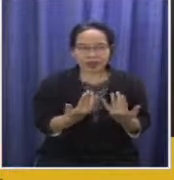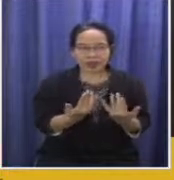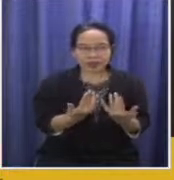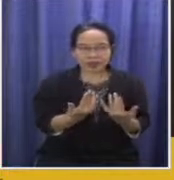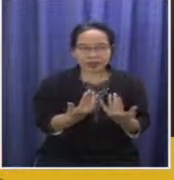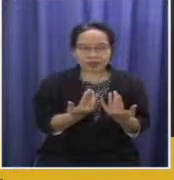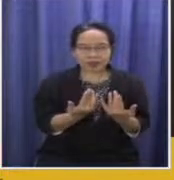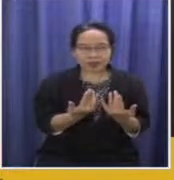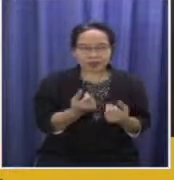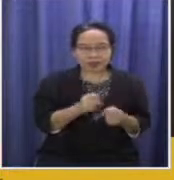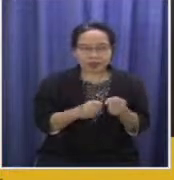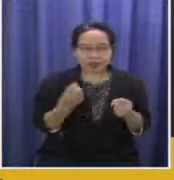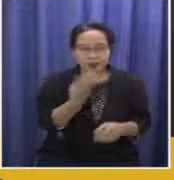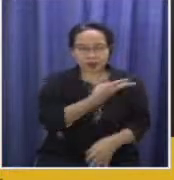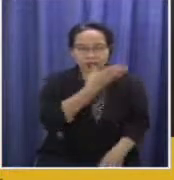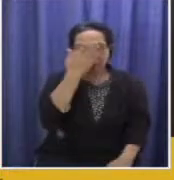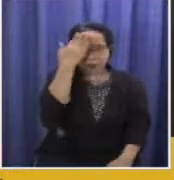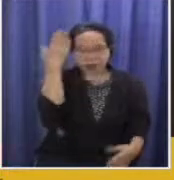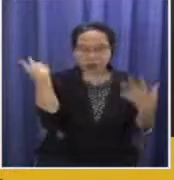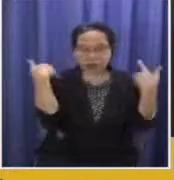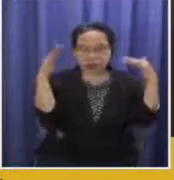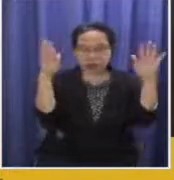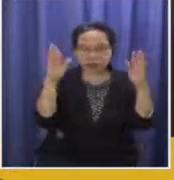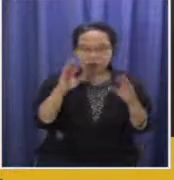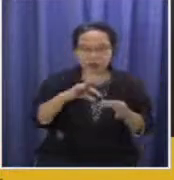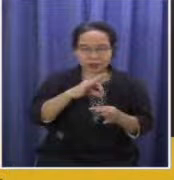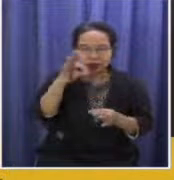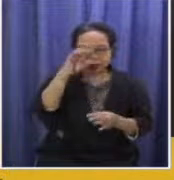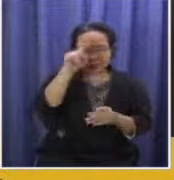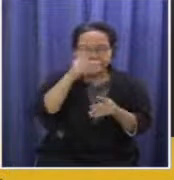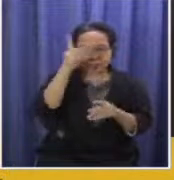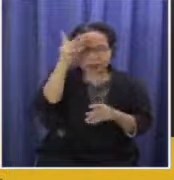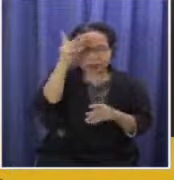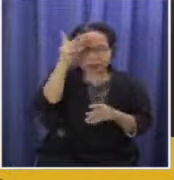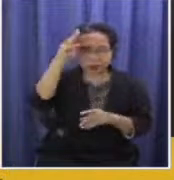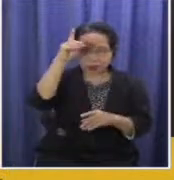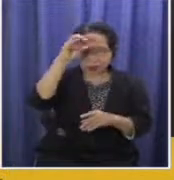fire. So we know that angels are spirit, Brother Diwas.